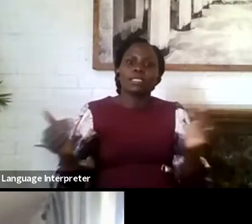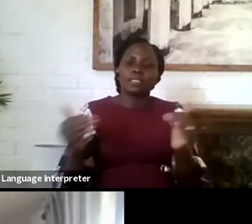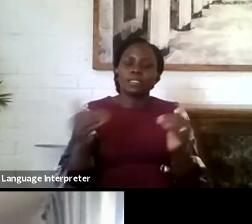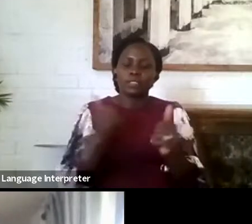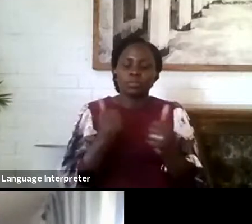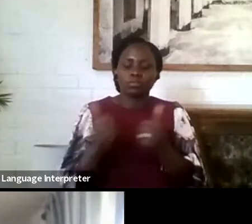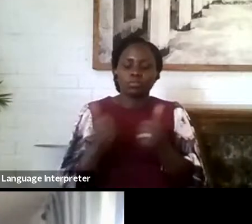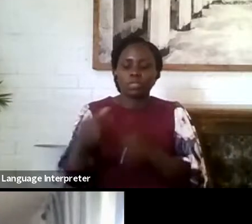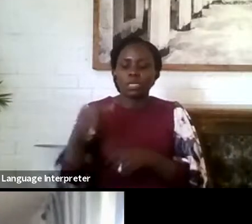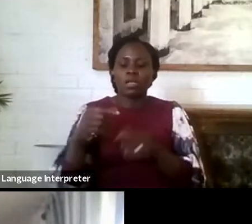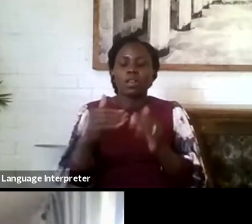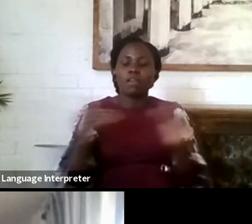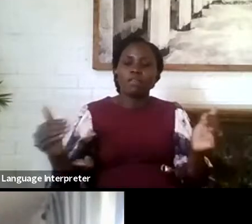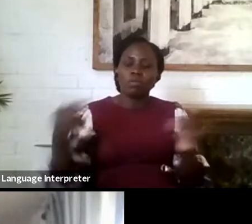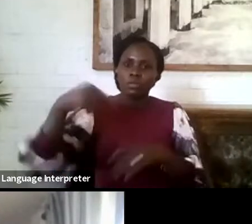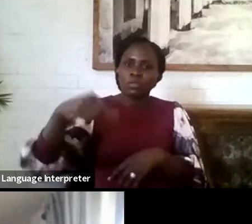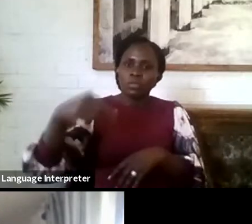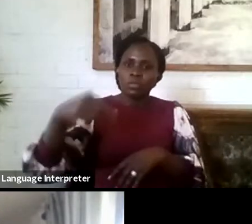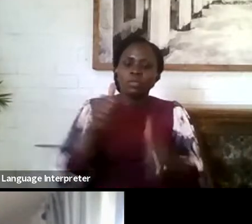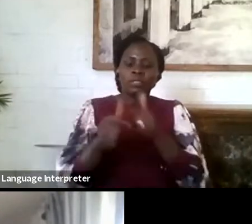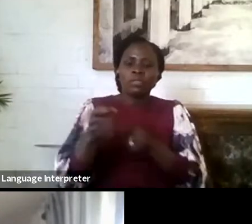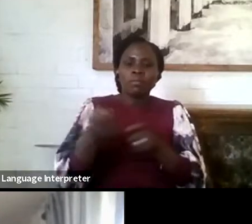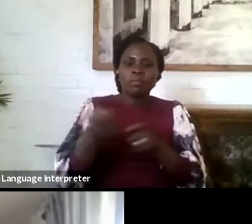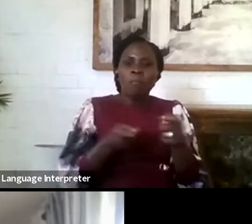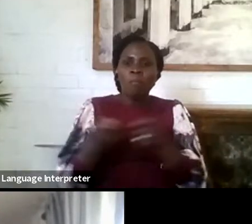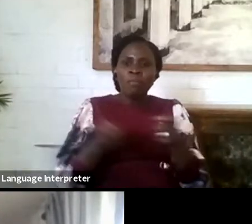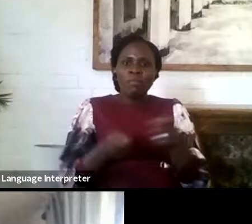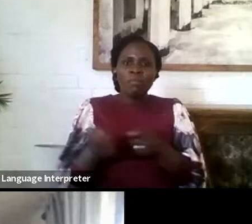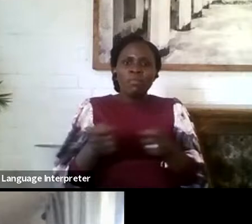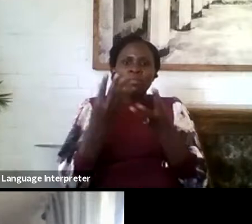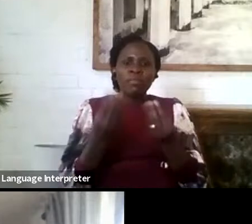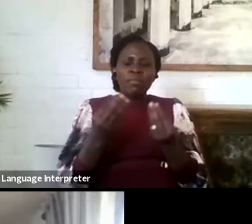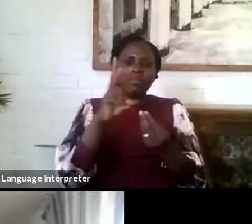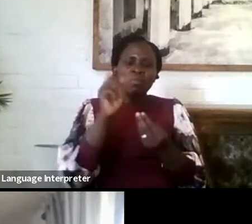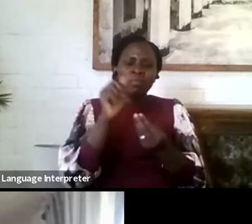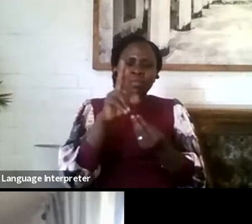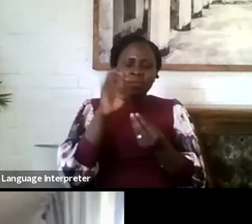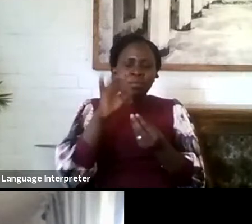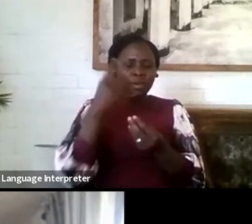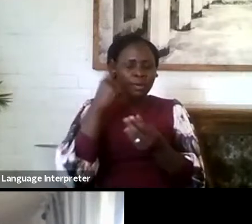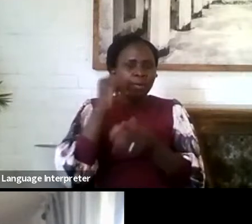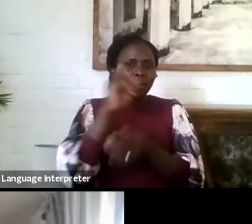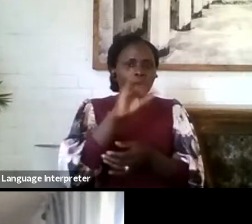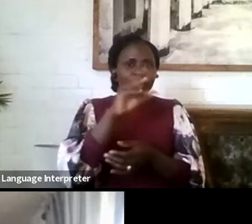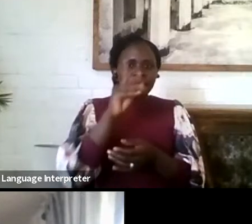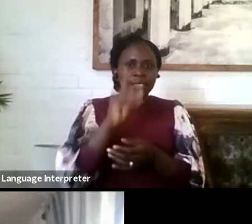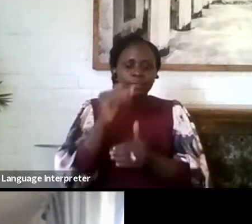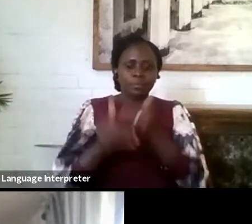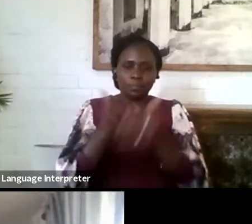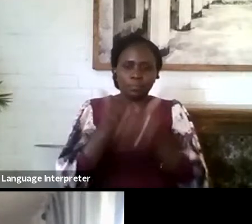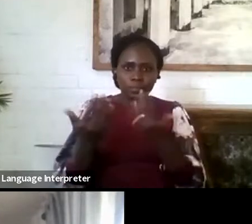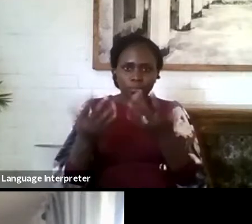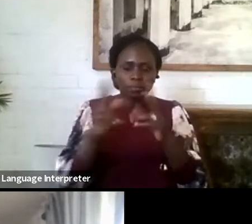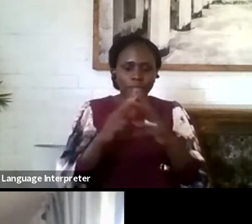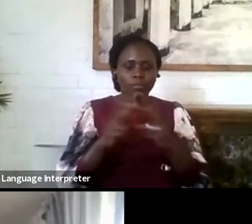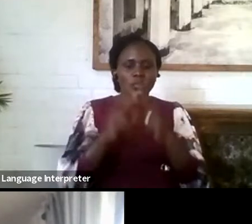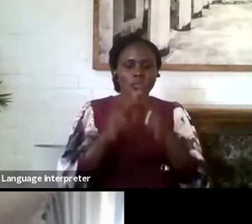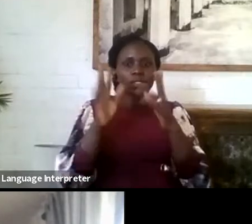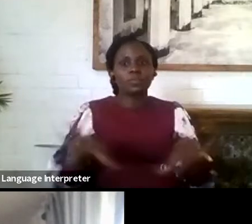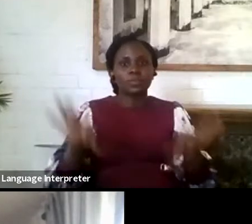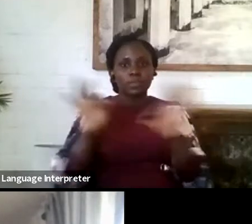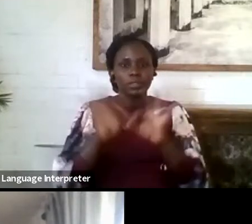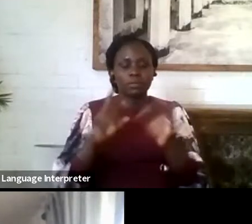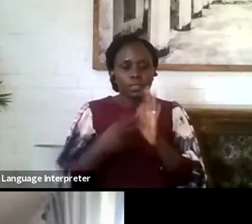that govern the software and hardware components of ID systems is important. This makes sure that machine-to-machine communication